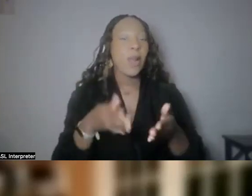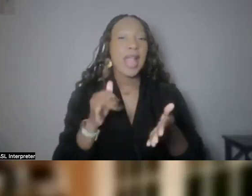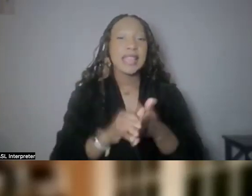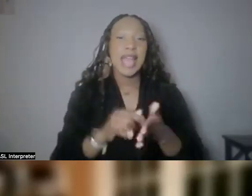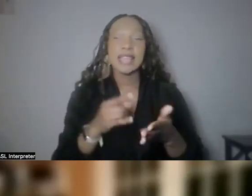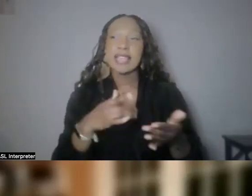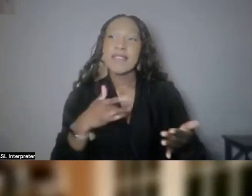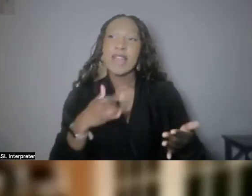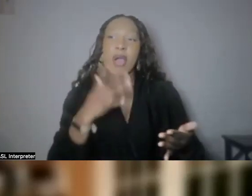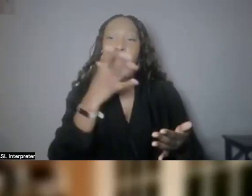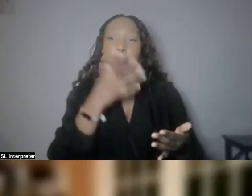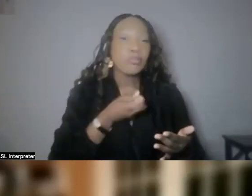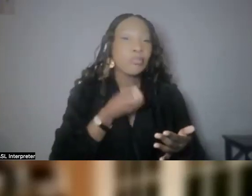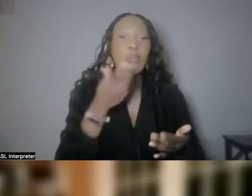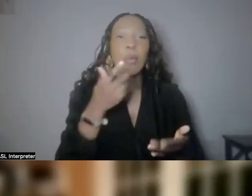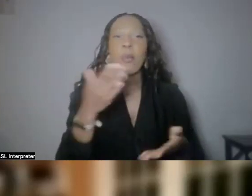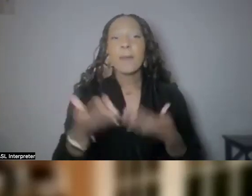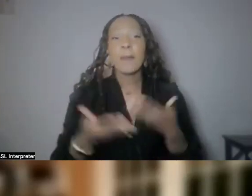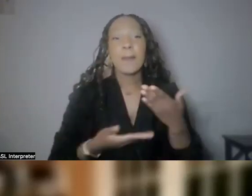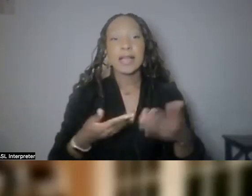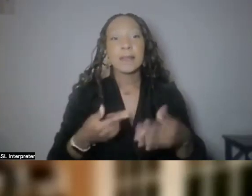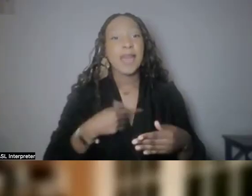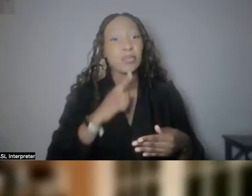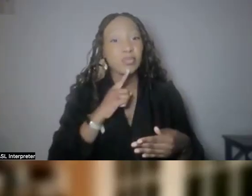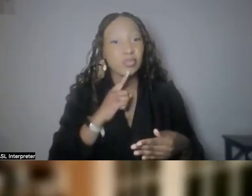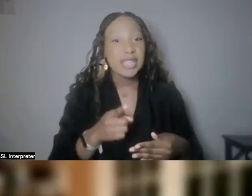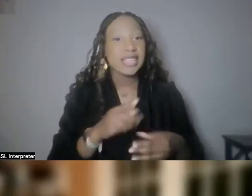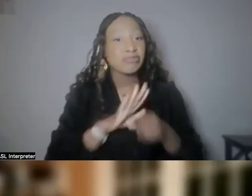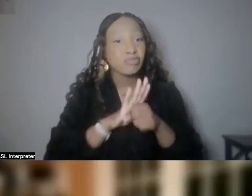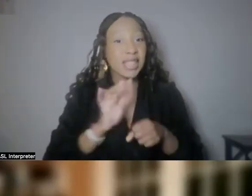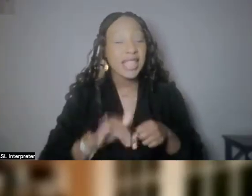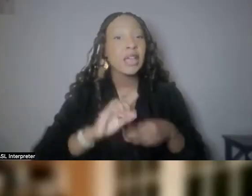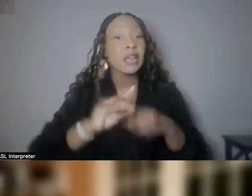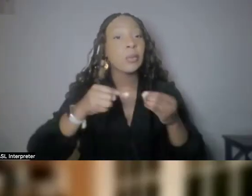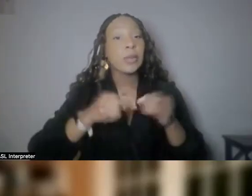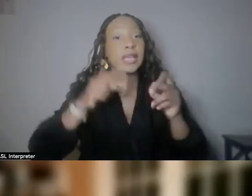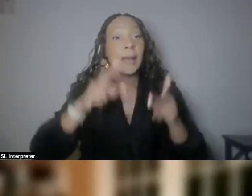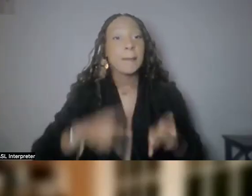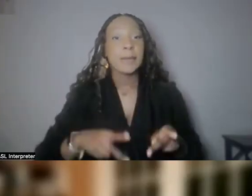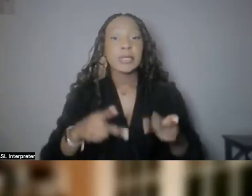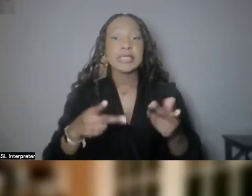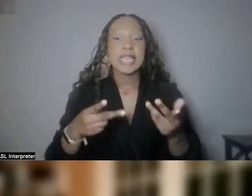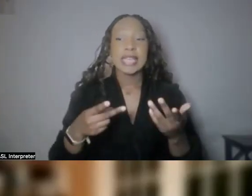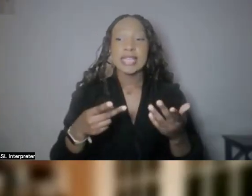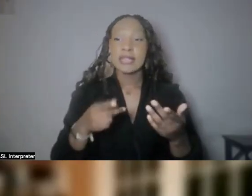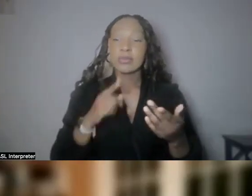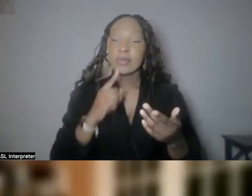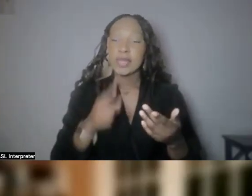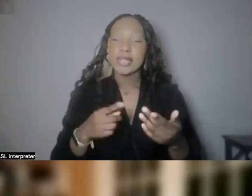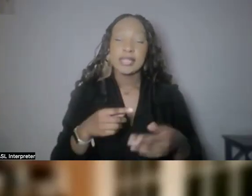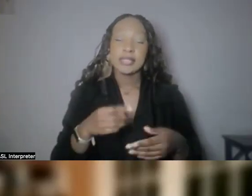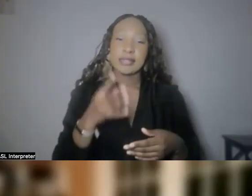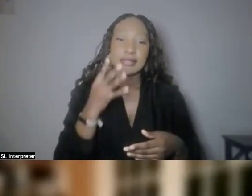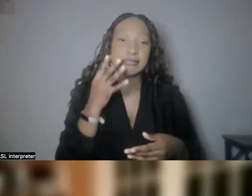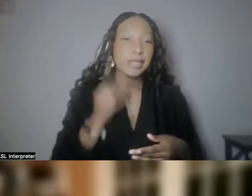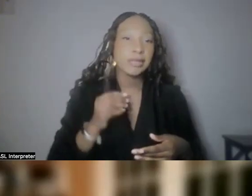warm and welcoming. And I really stress that because when a person is inebriated or going through a withdrawal